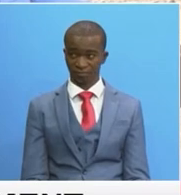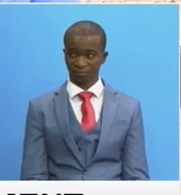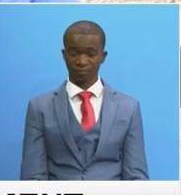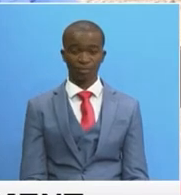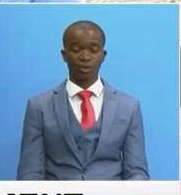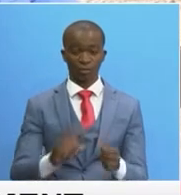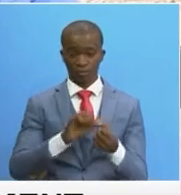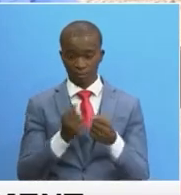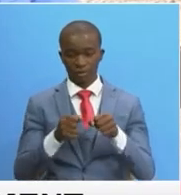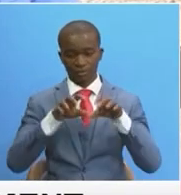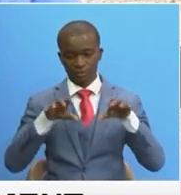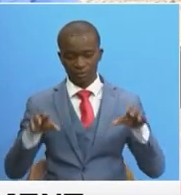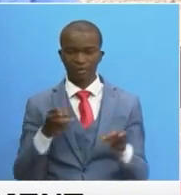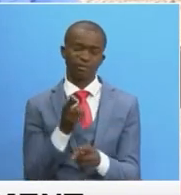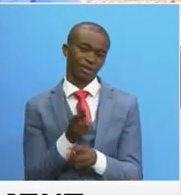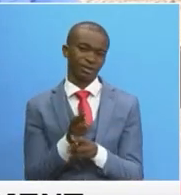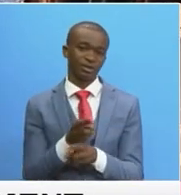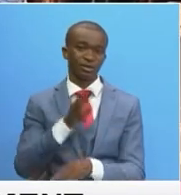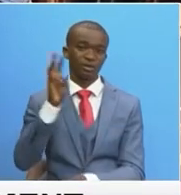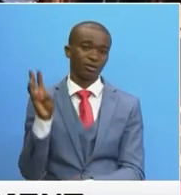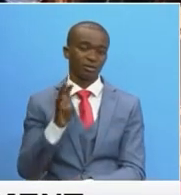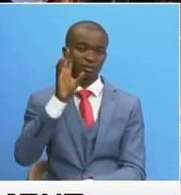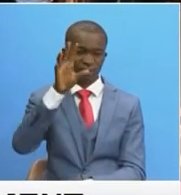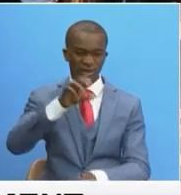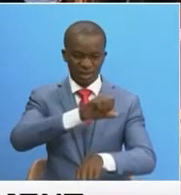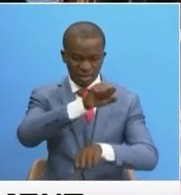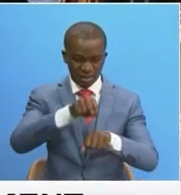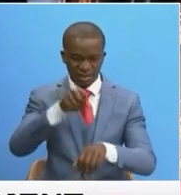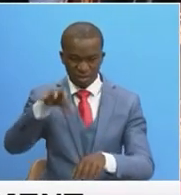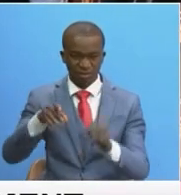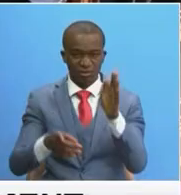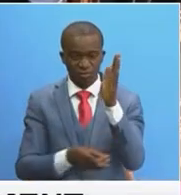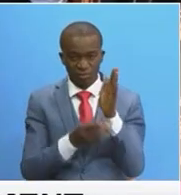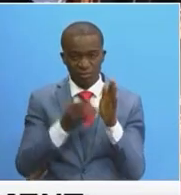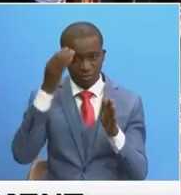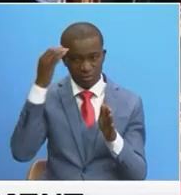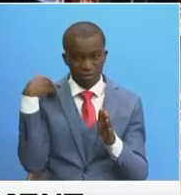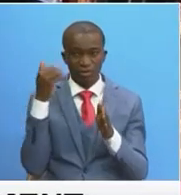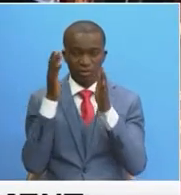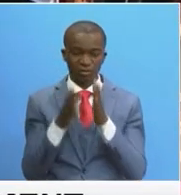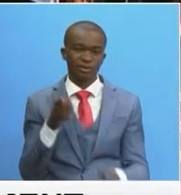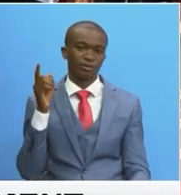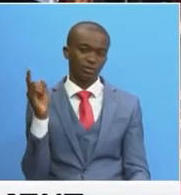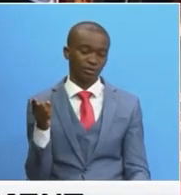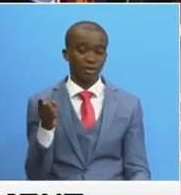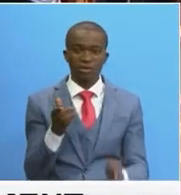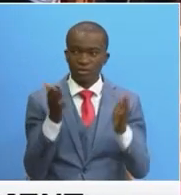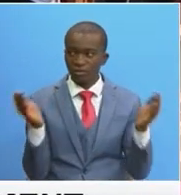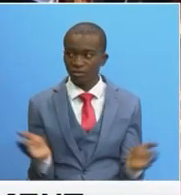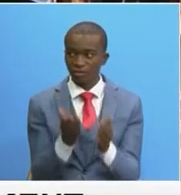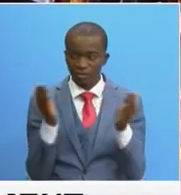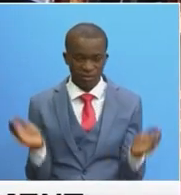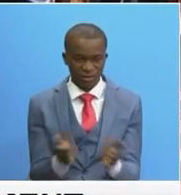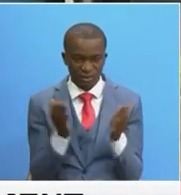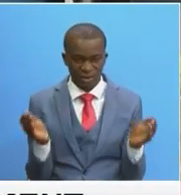protect children's rights, Western Province Senior Child Development Officer Mutaba Akashoelewa has called on parents in